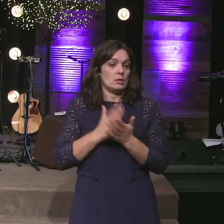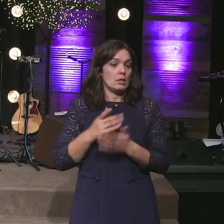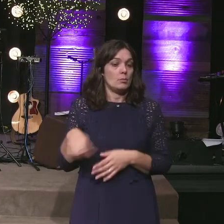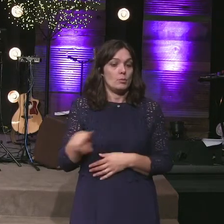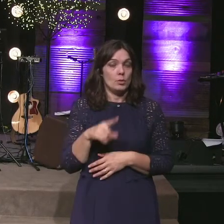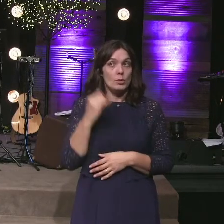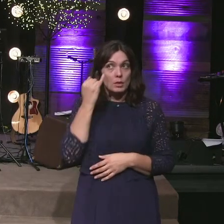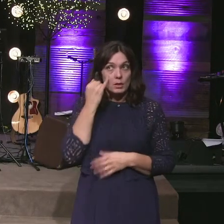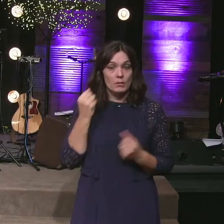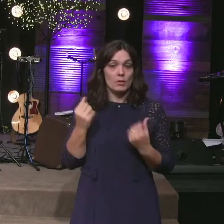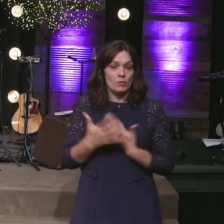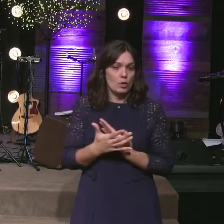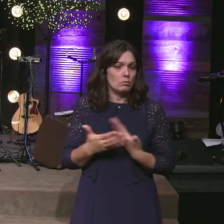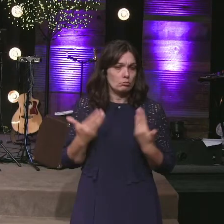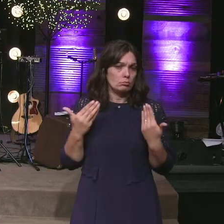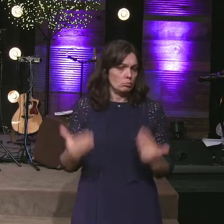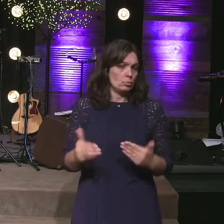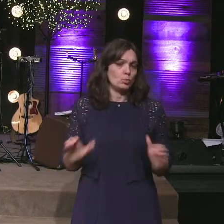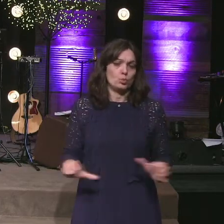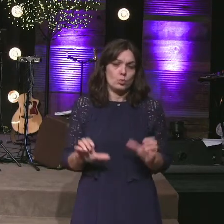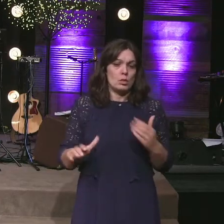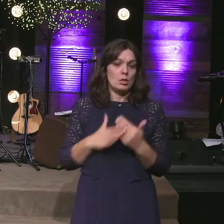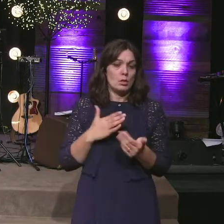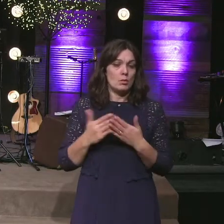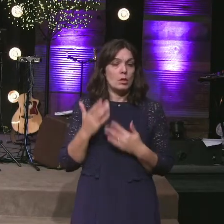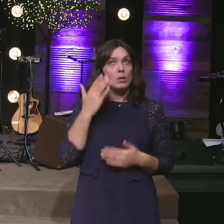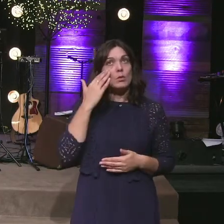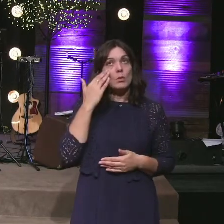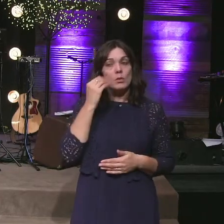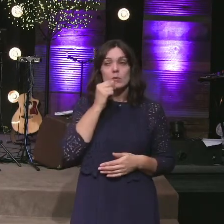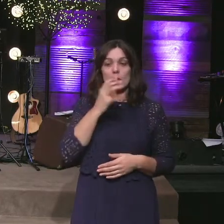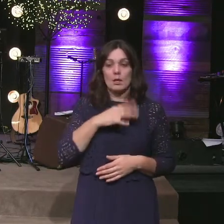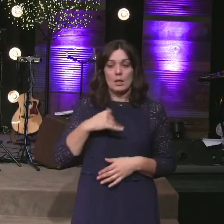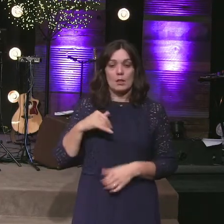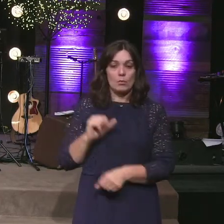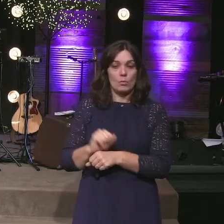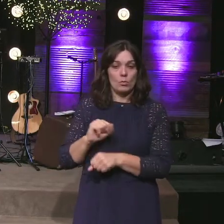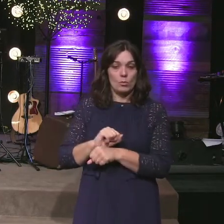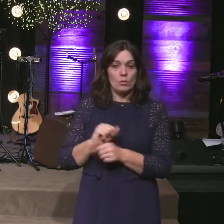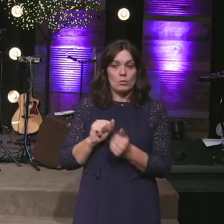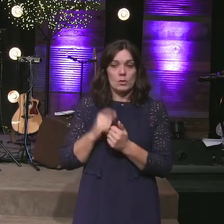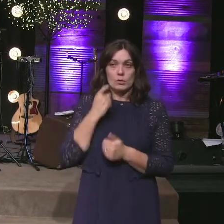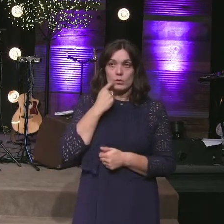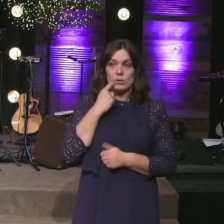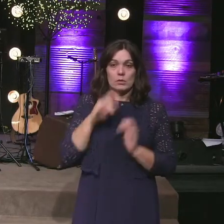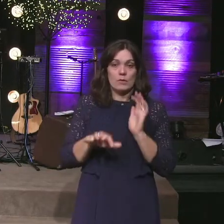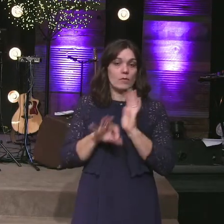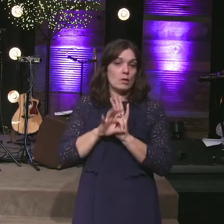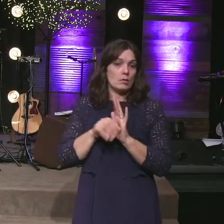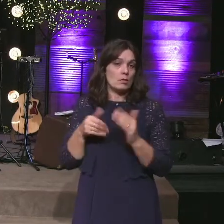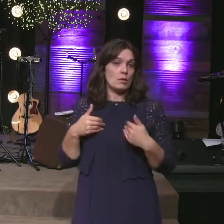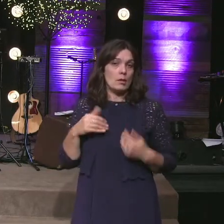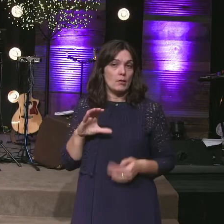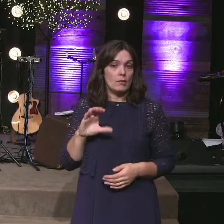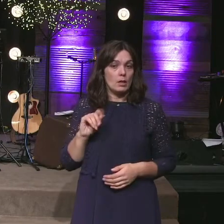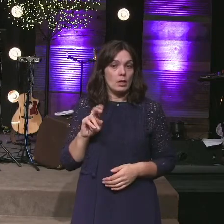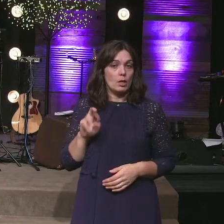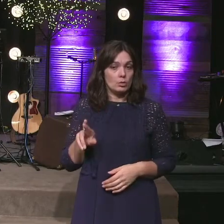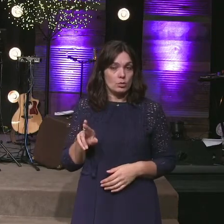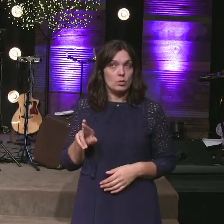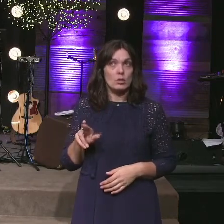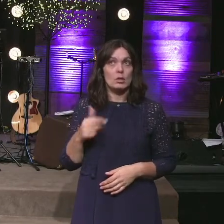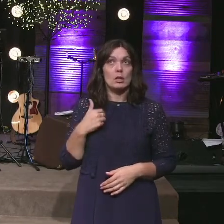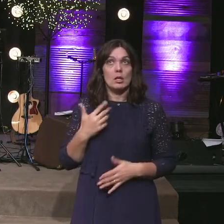to. You know, there was a gal that I work with that was just diagnosed with cancer, and I wanted to